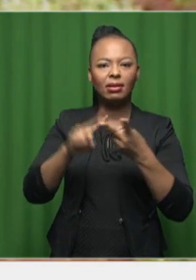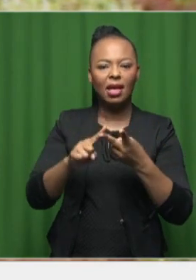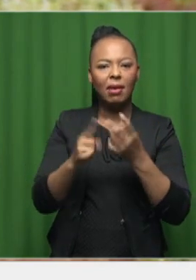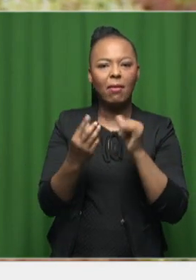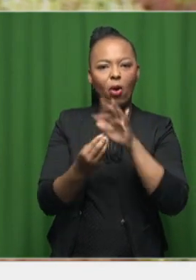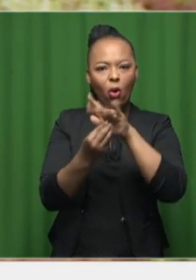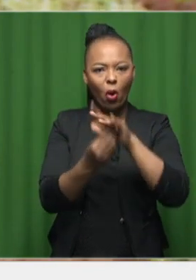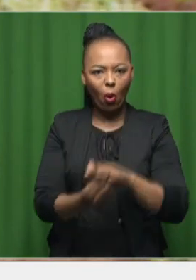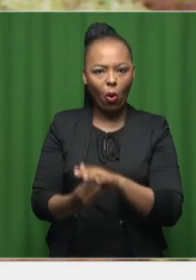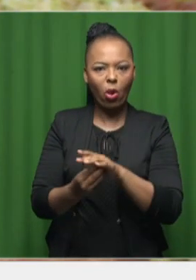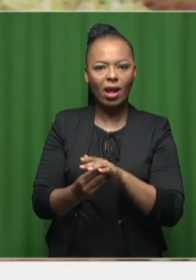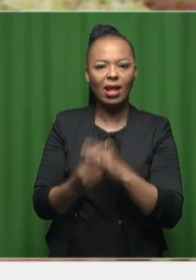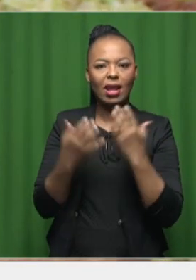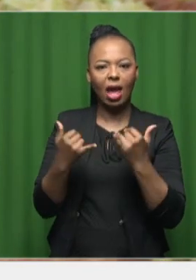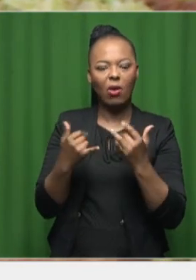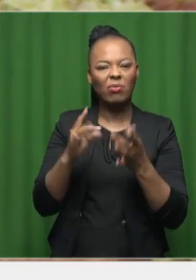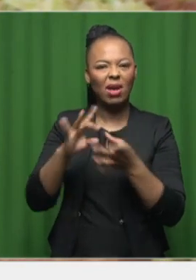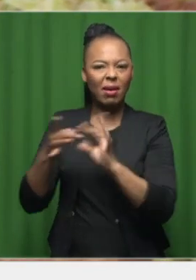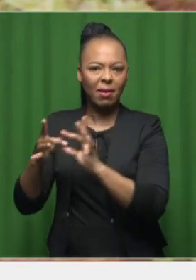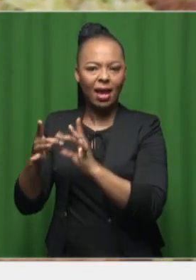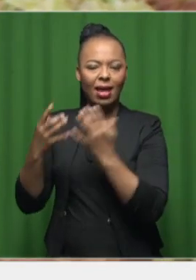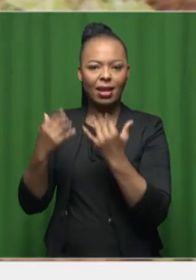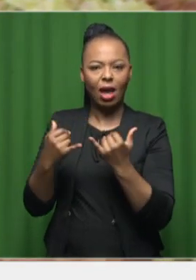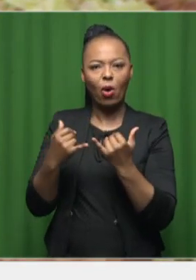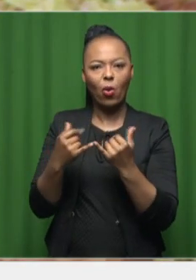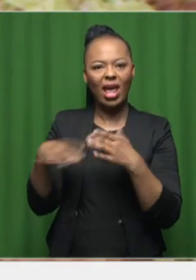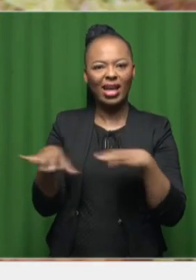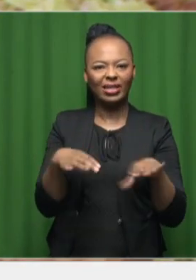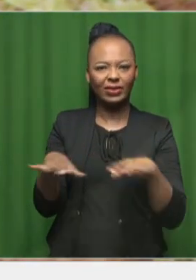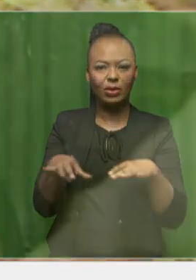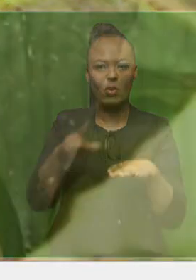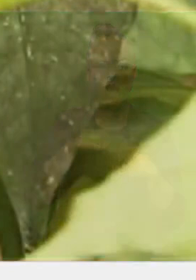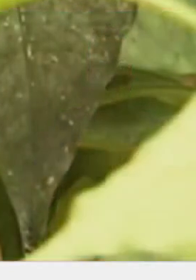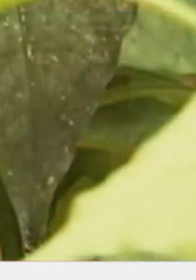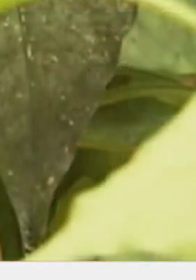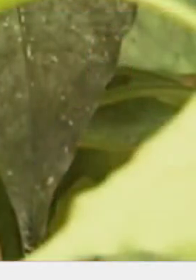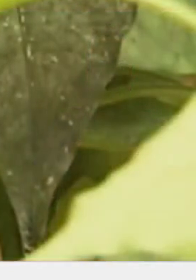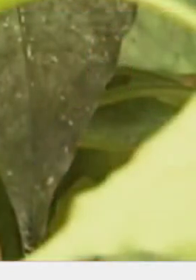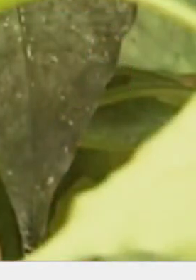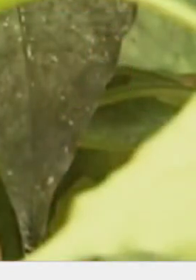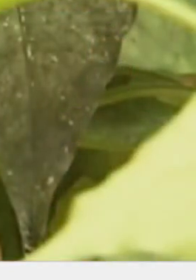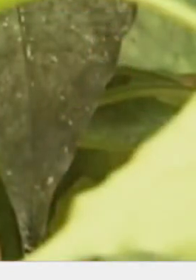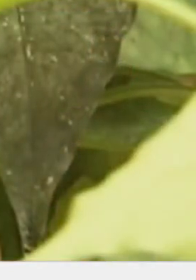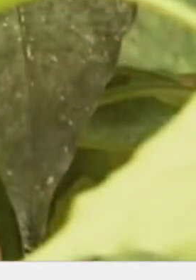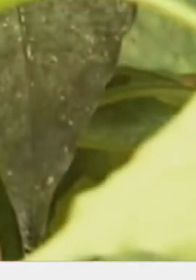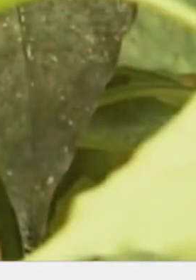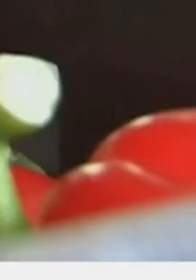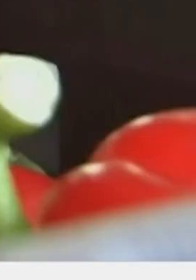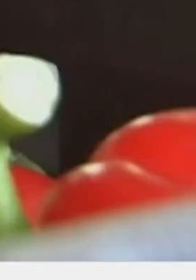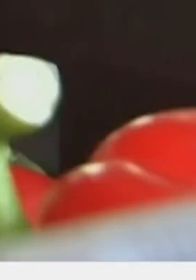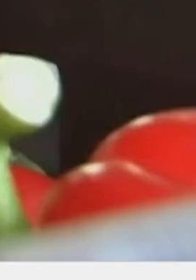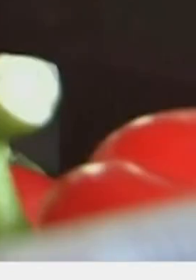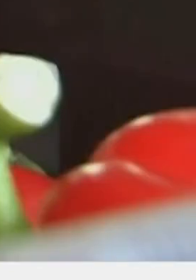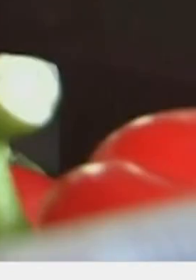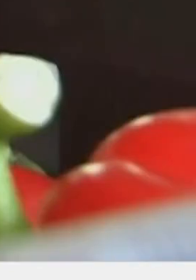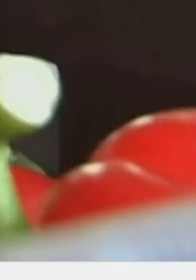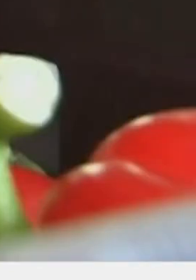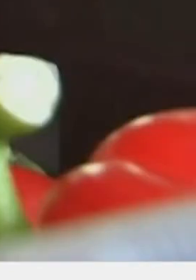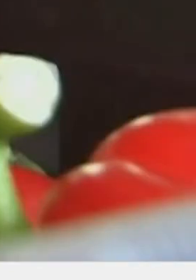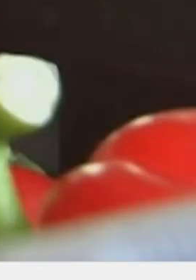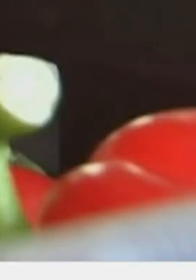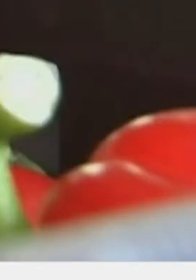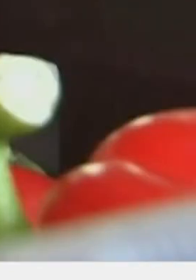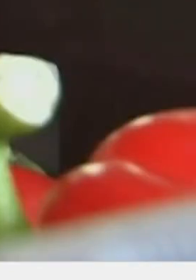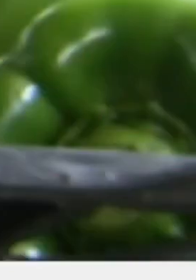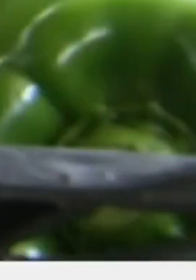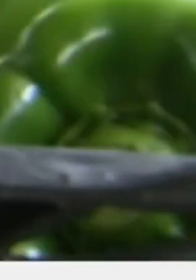Last month, AgriSA warned of lower food stock of certain food items on store shelves unless significant interventions are put in place